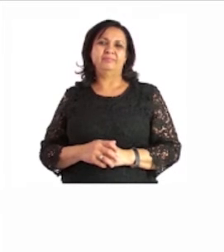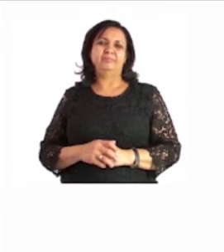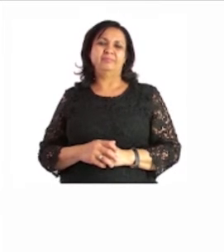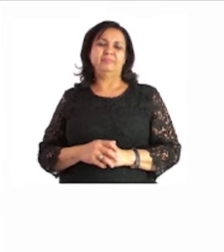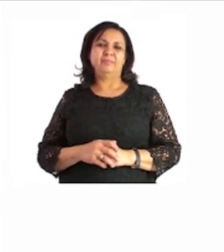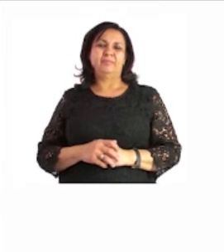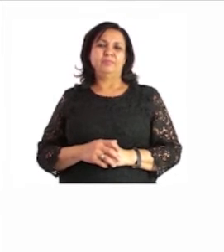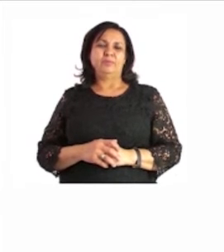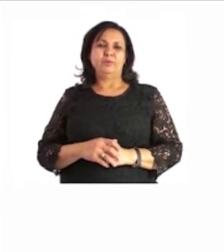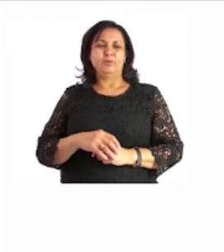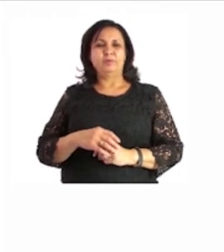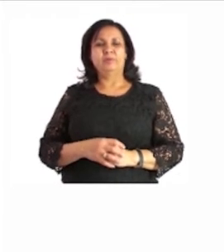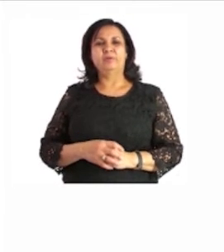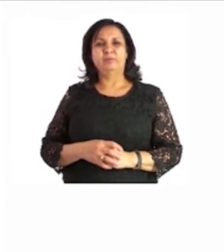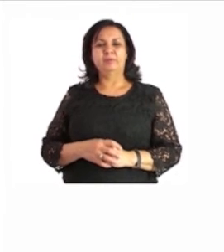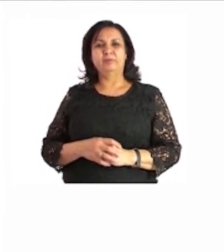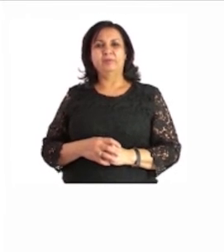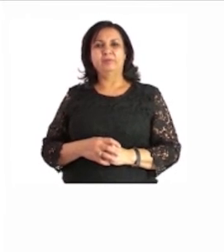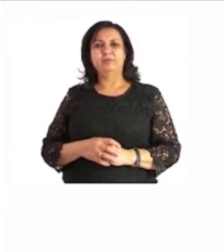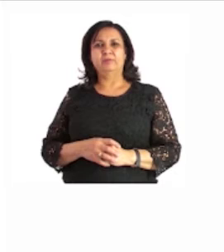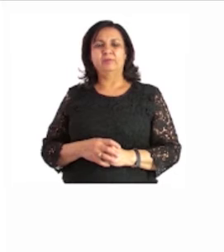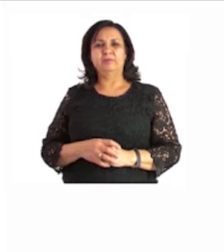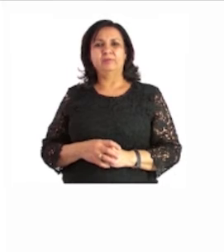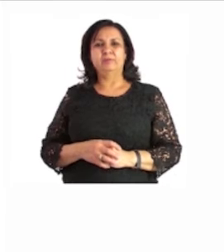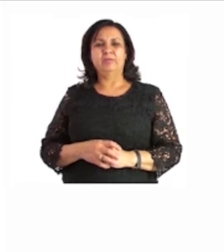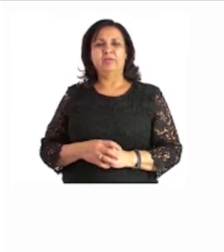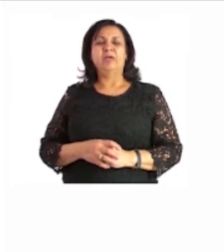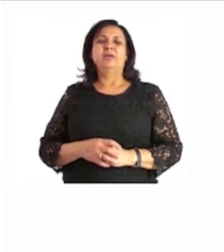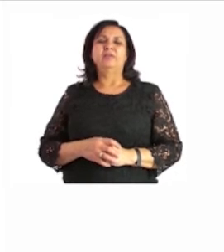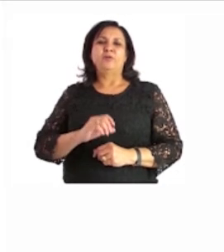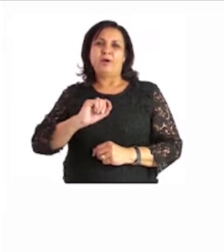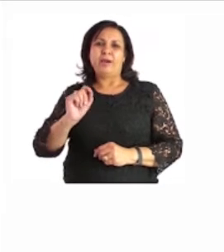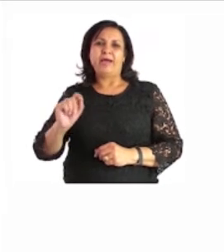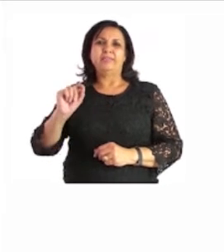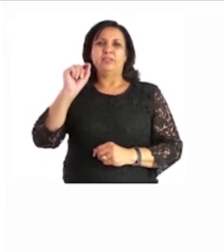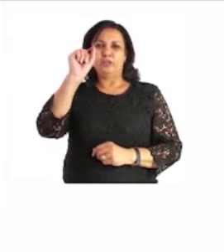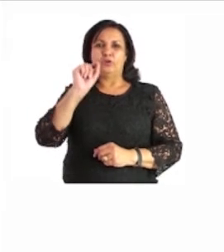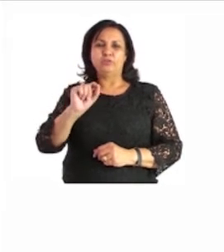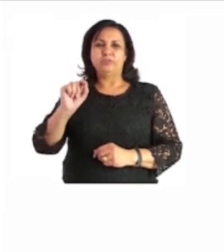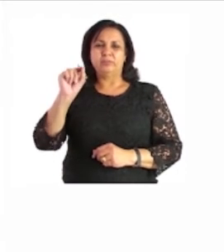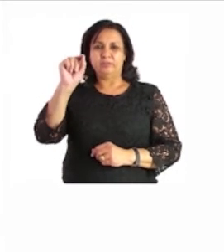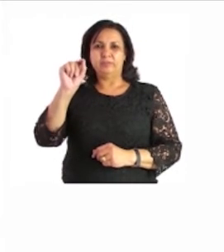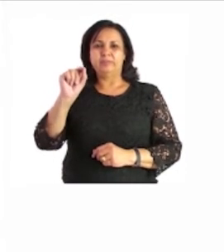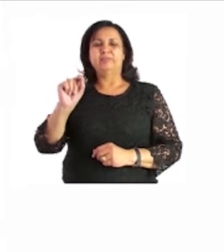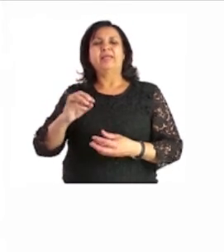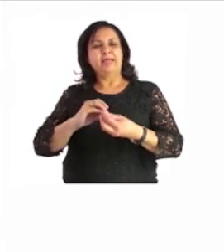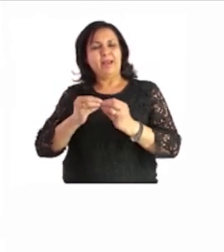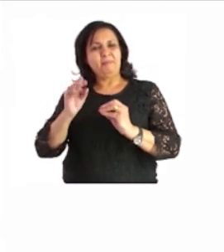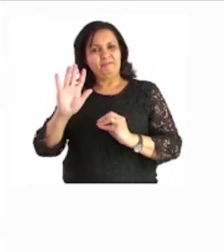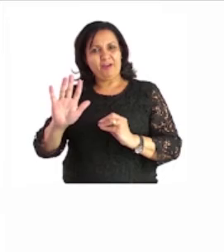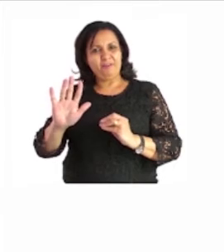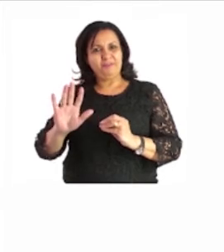are correct. Now you write the dots and the number 5. Again the dots and the